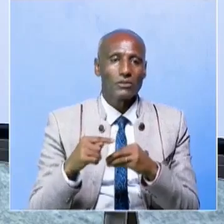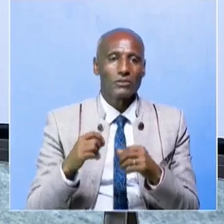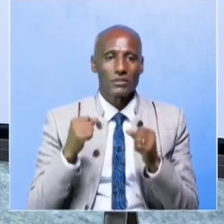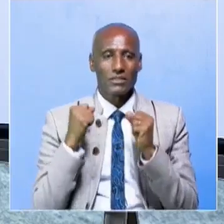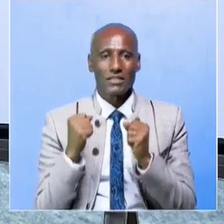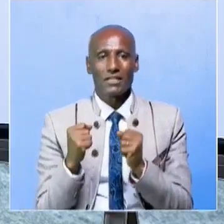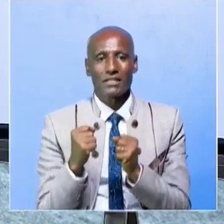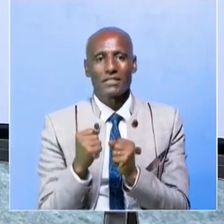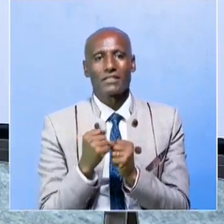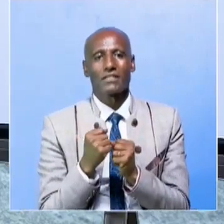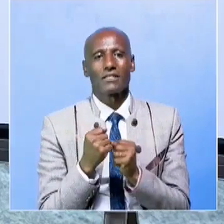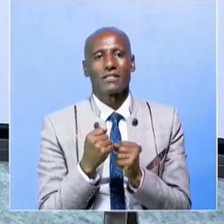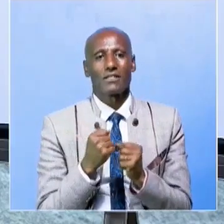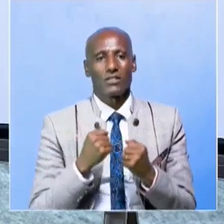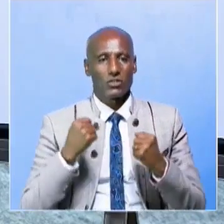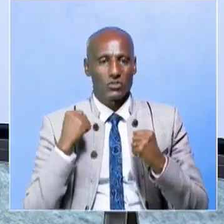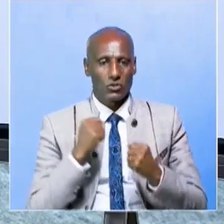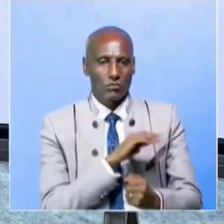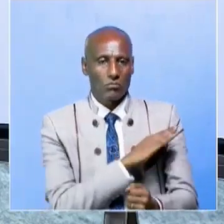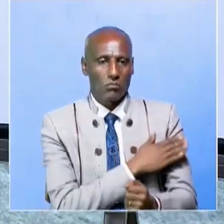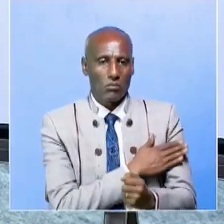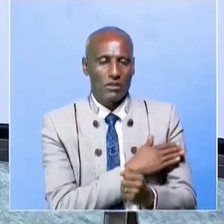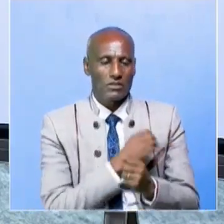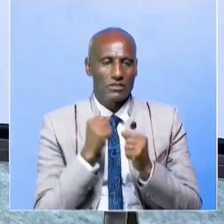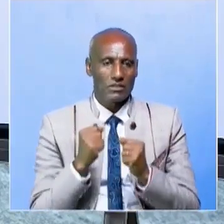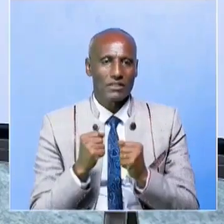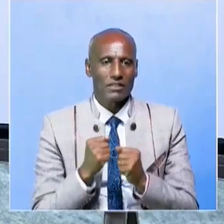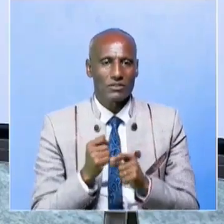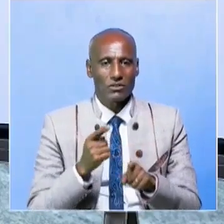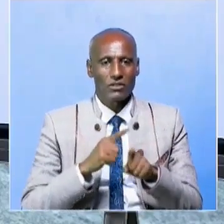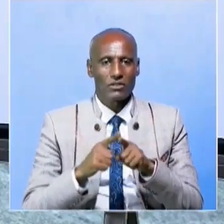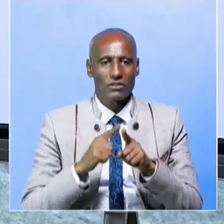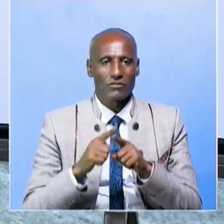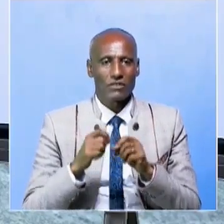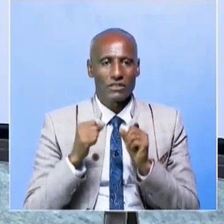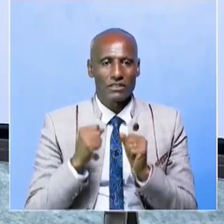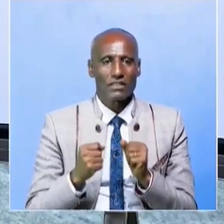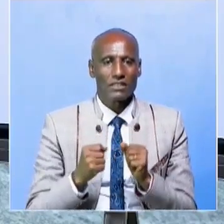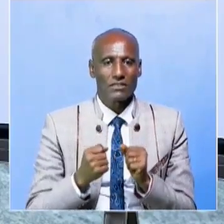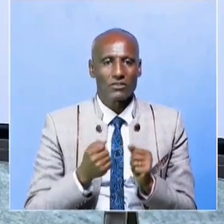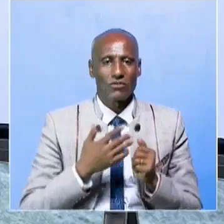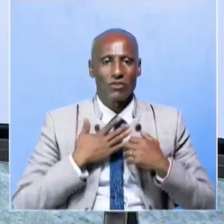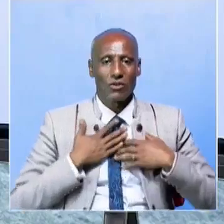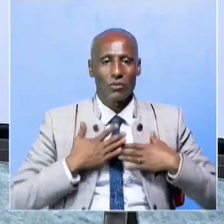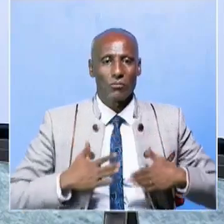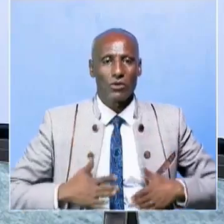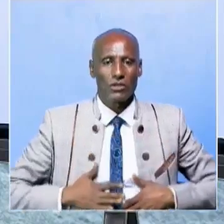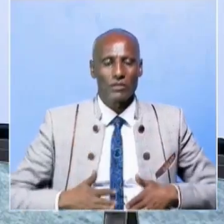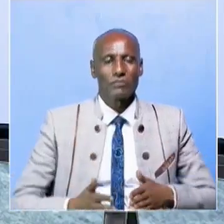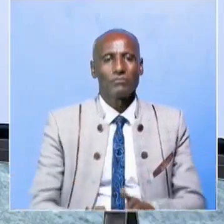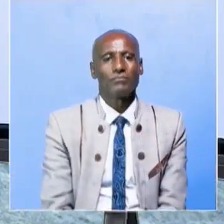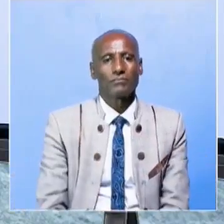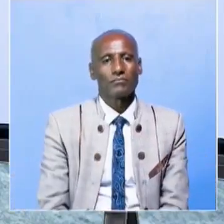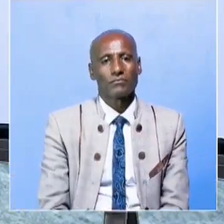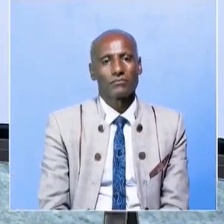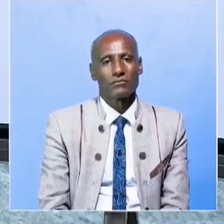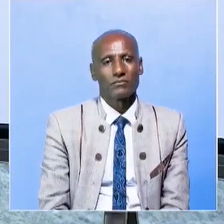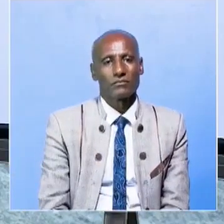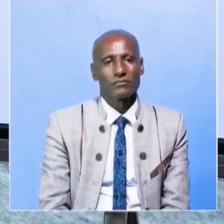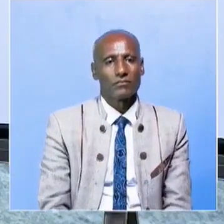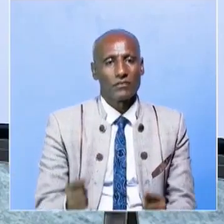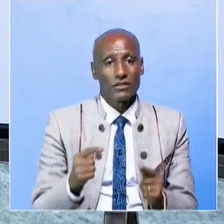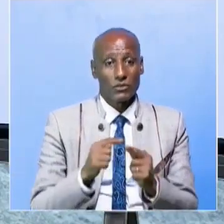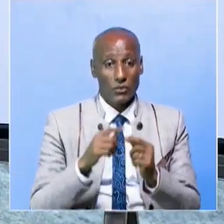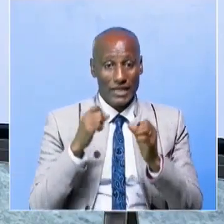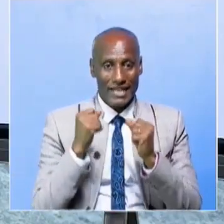strength or your muscle strength or different strength of our body. So to enhance